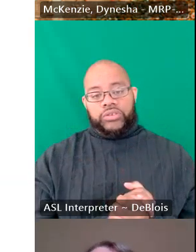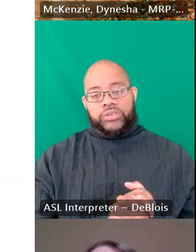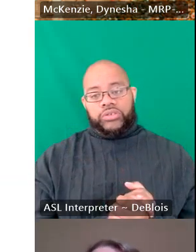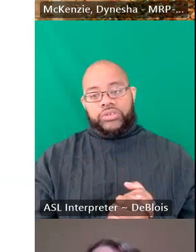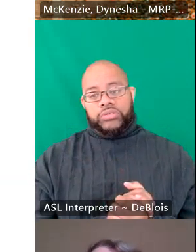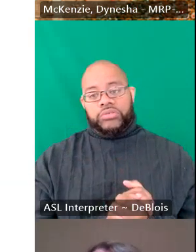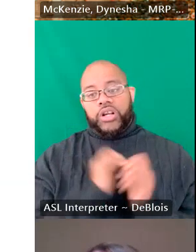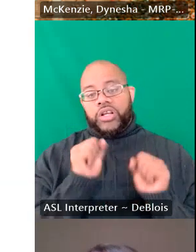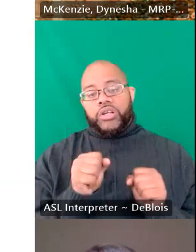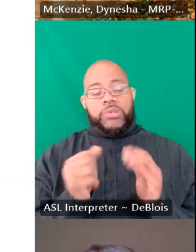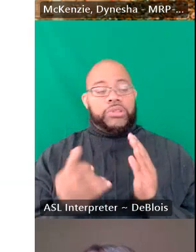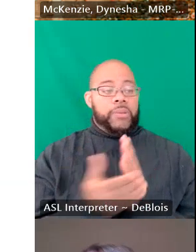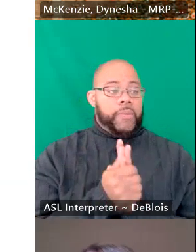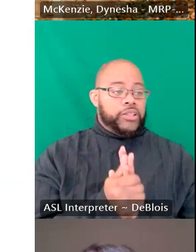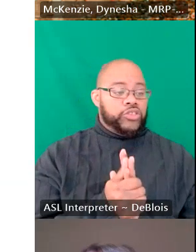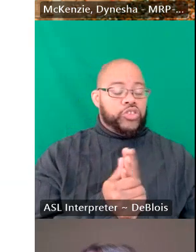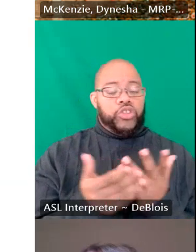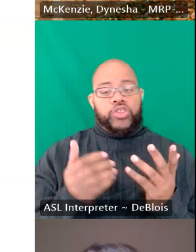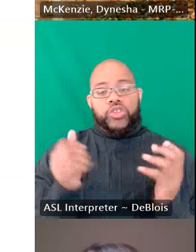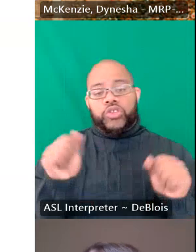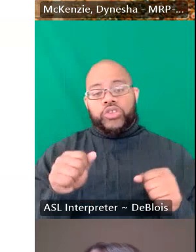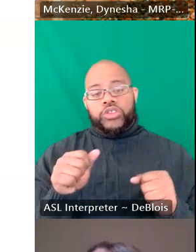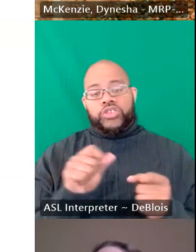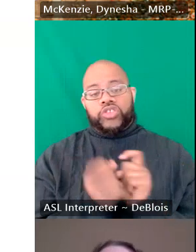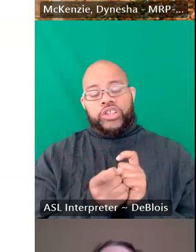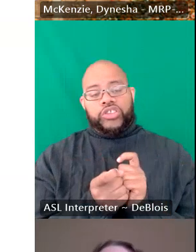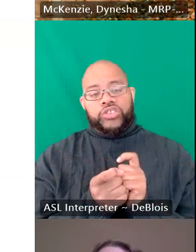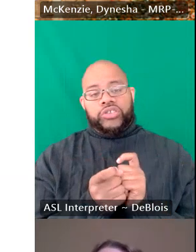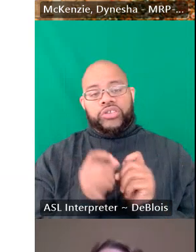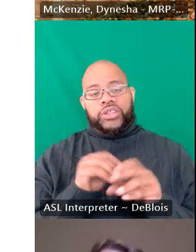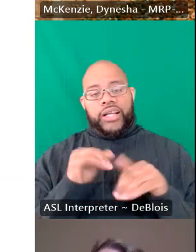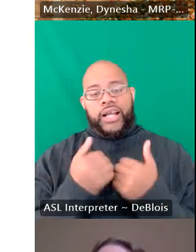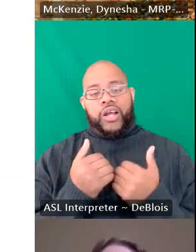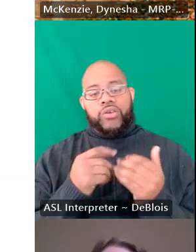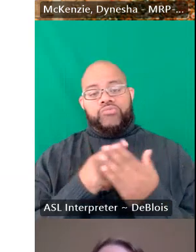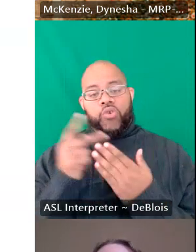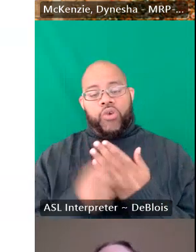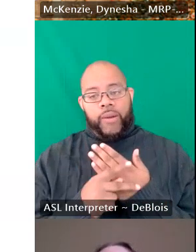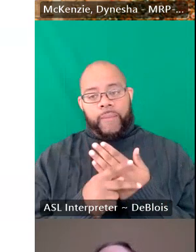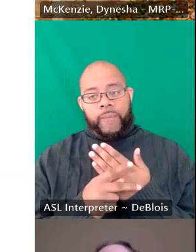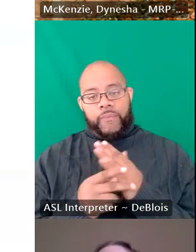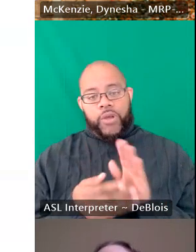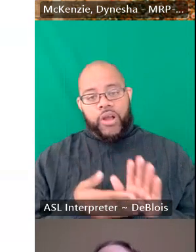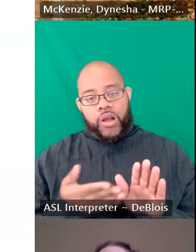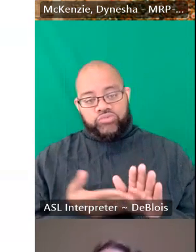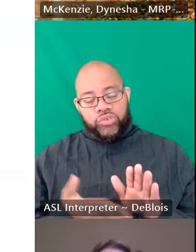could be a supplemental, it could be a change in how programs are operated,